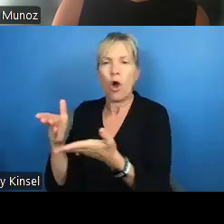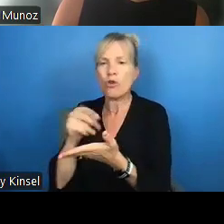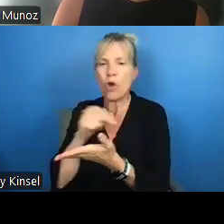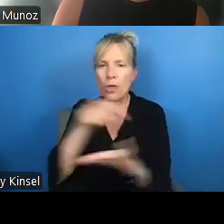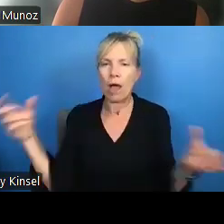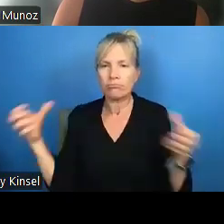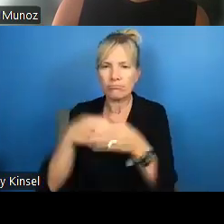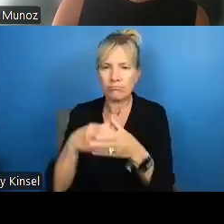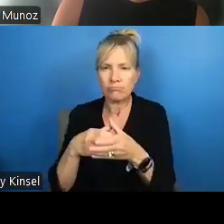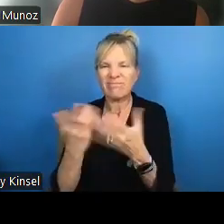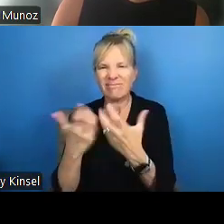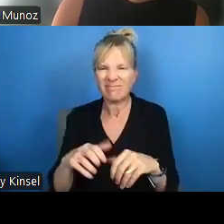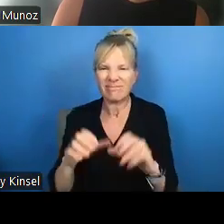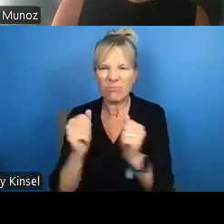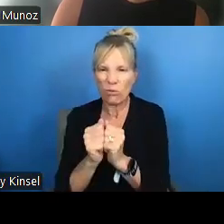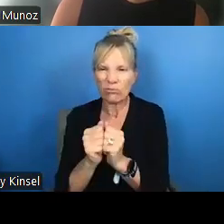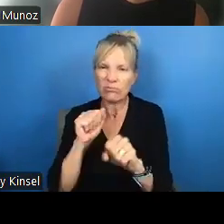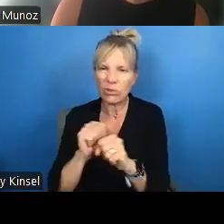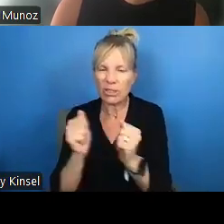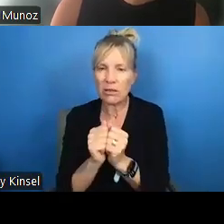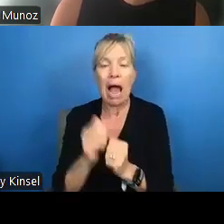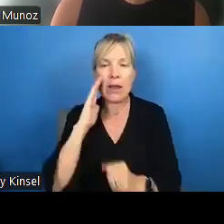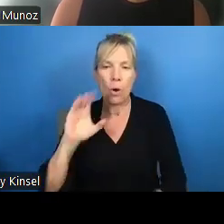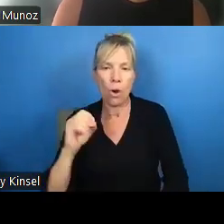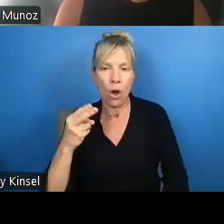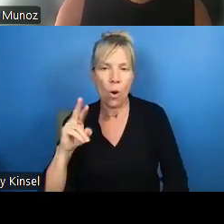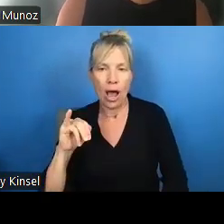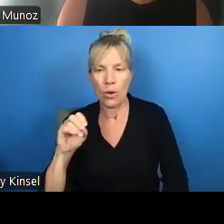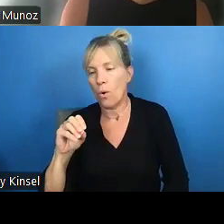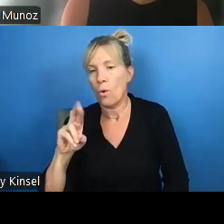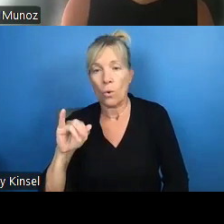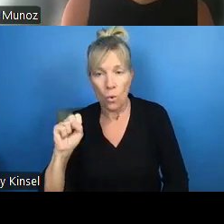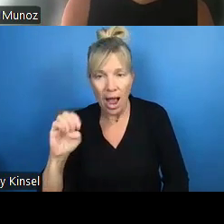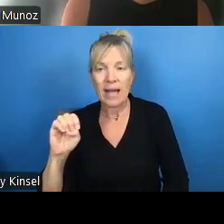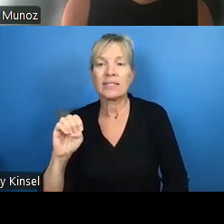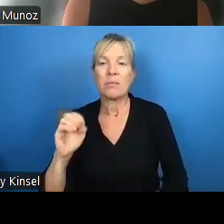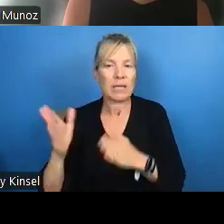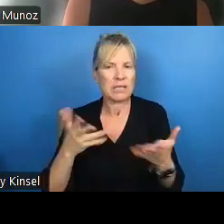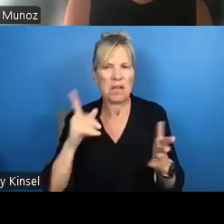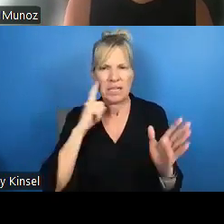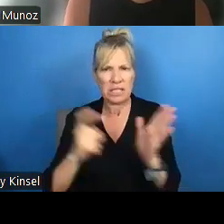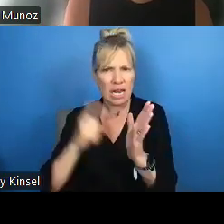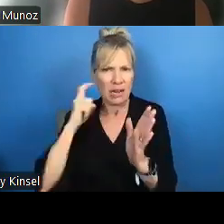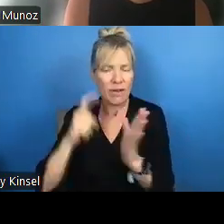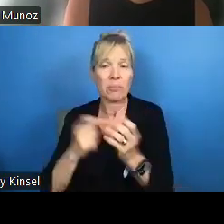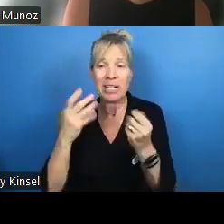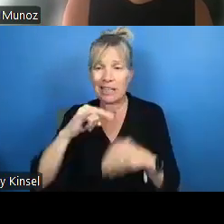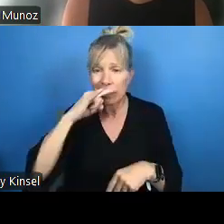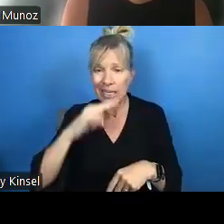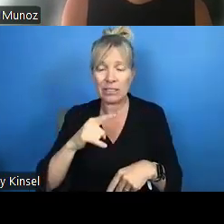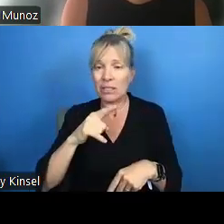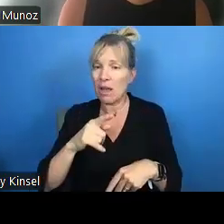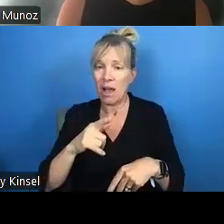I do know that the Ohio Rise Plan has identified many kids with needs that weren't